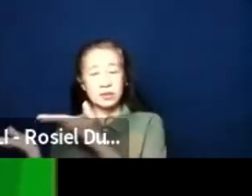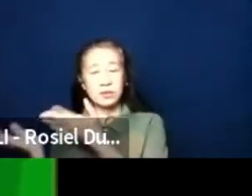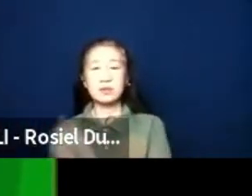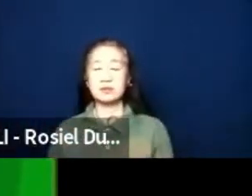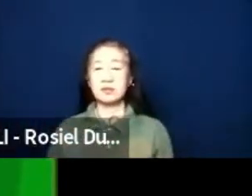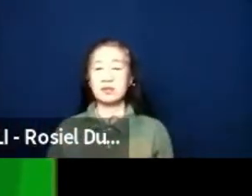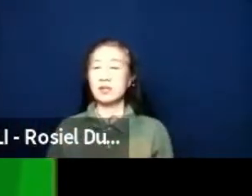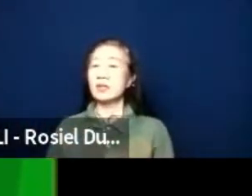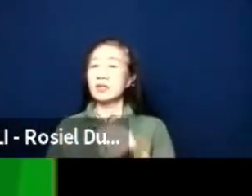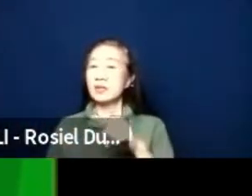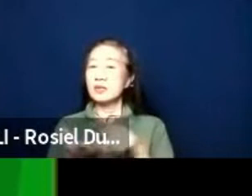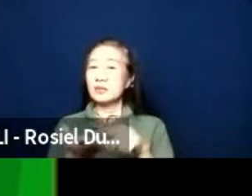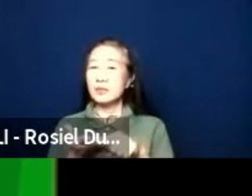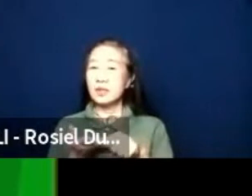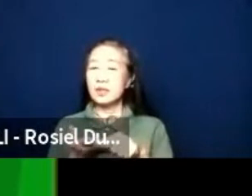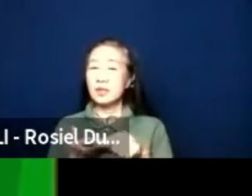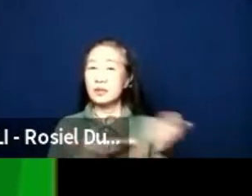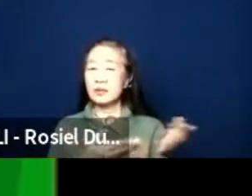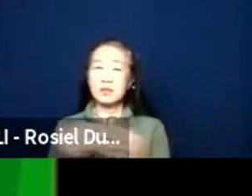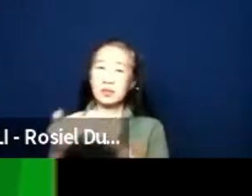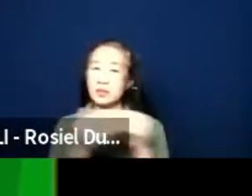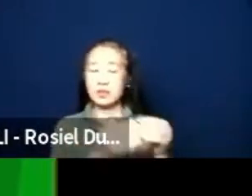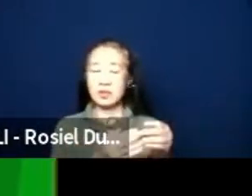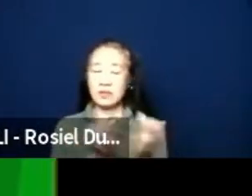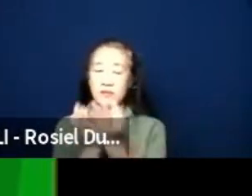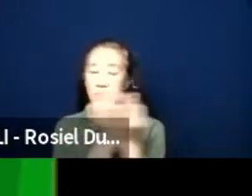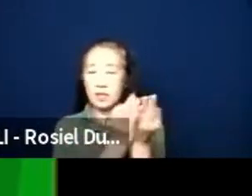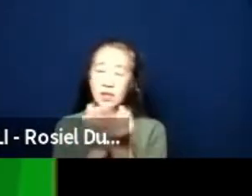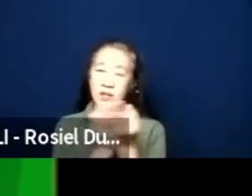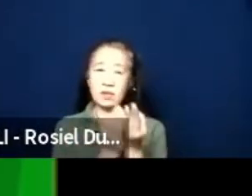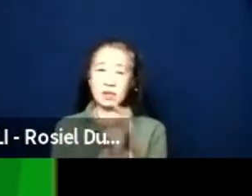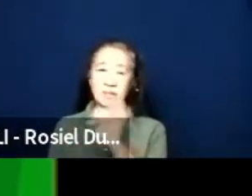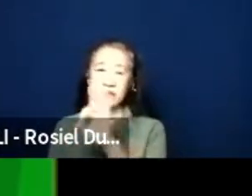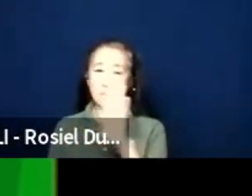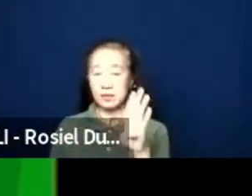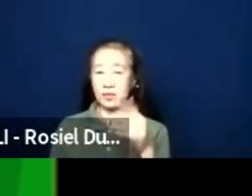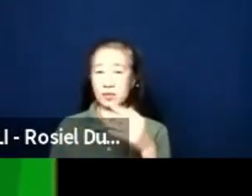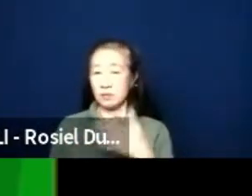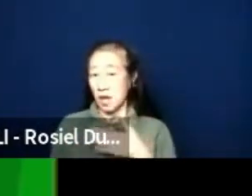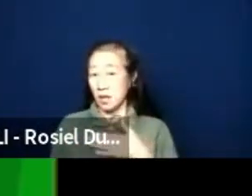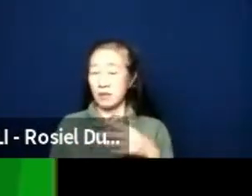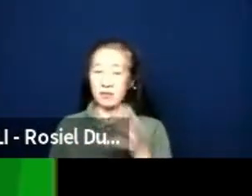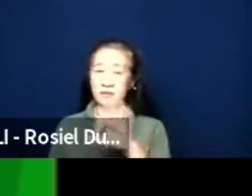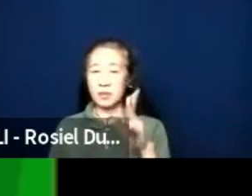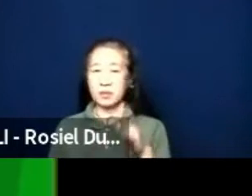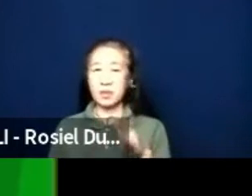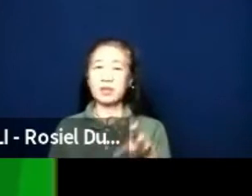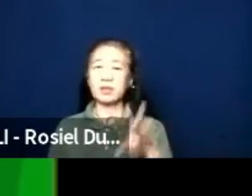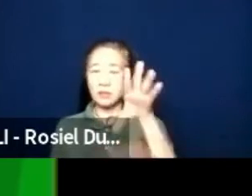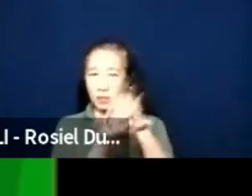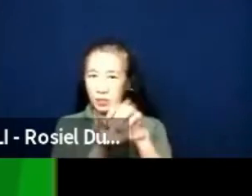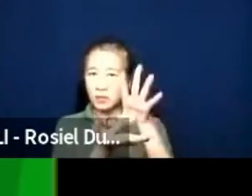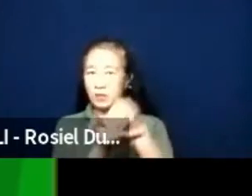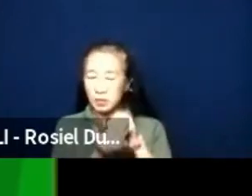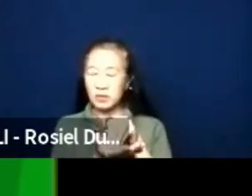Okay, and this will lead you to my Facebook fan page, and you can download the photo and print it and share